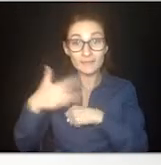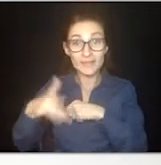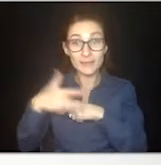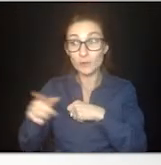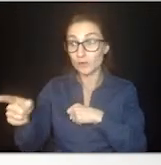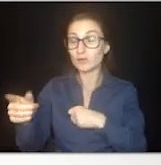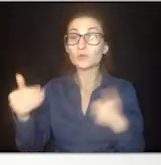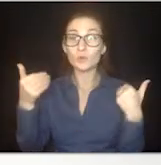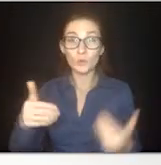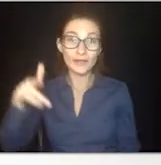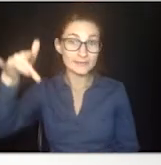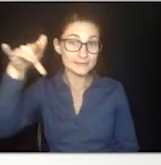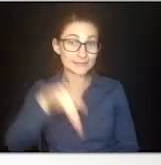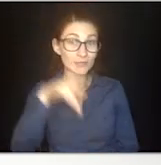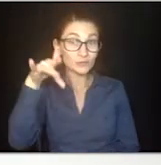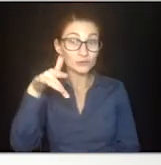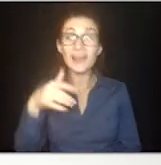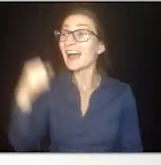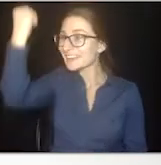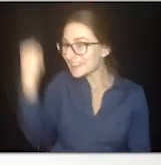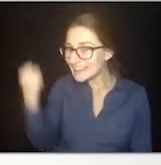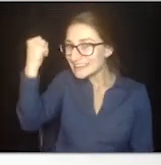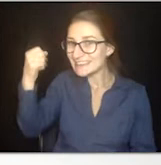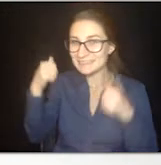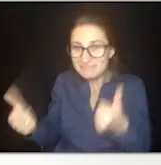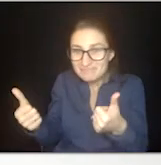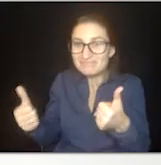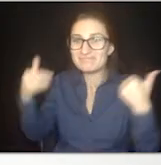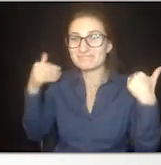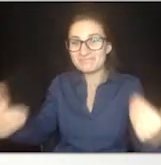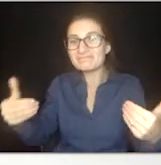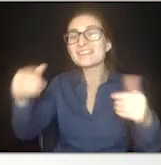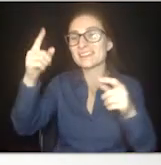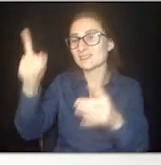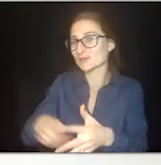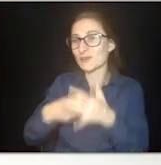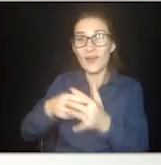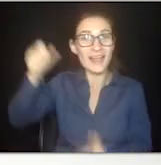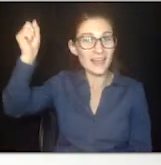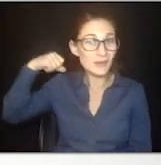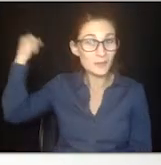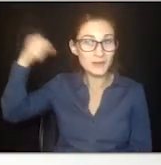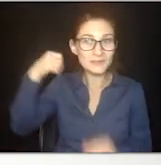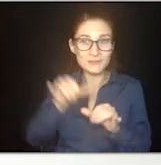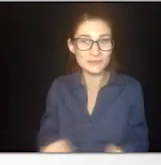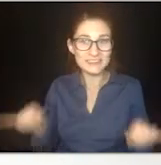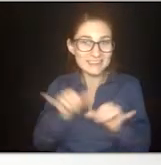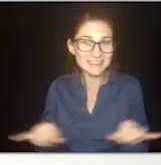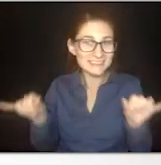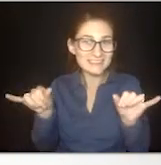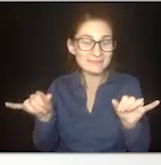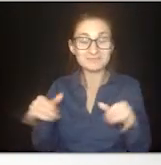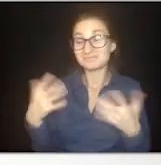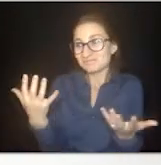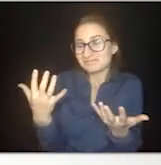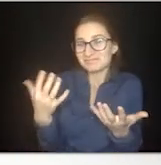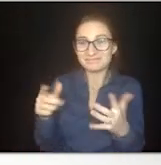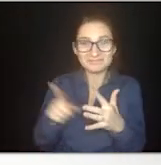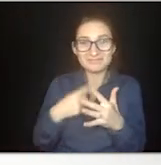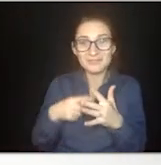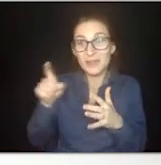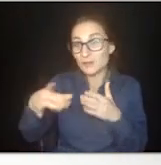that you would have on the iPad. So if they touch anywhere on the iPad, you're like, yes, that's right, we're going to do the hairbrush routine. You